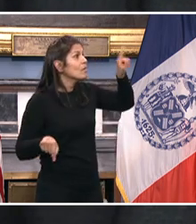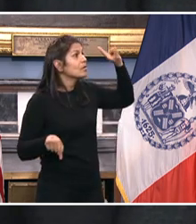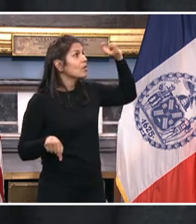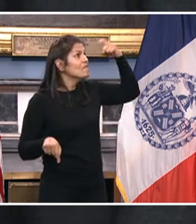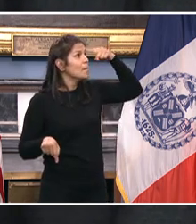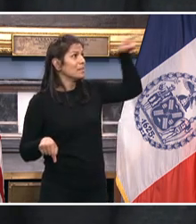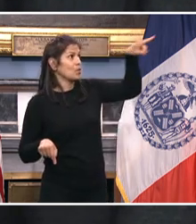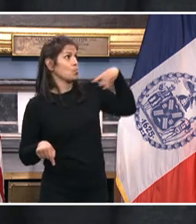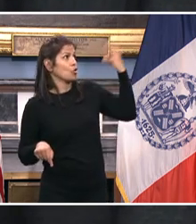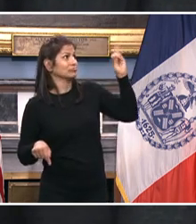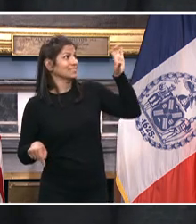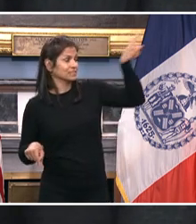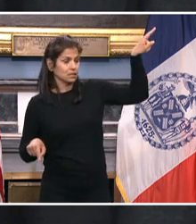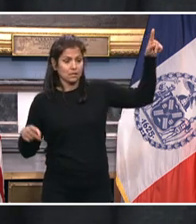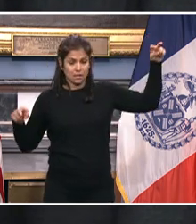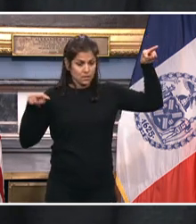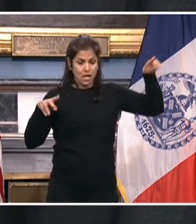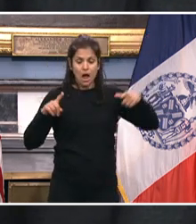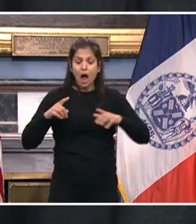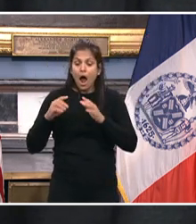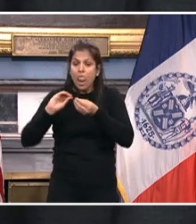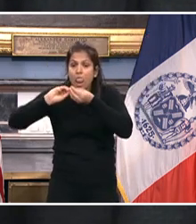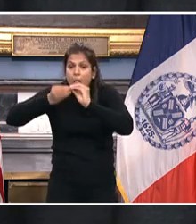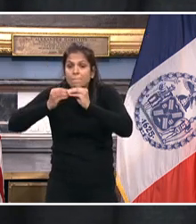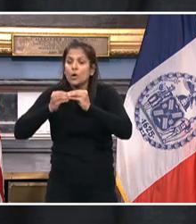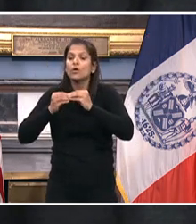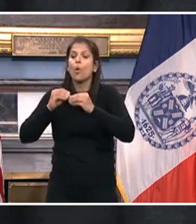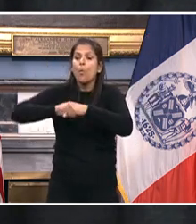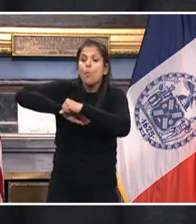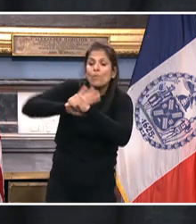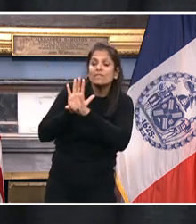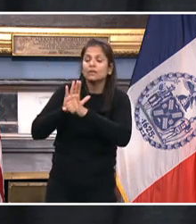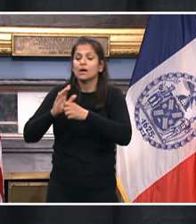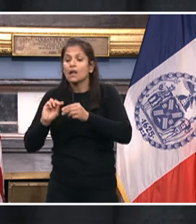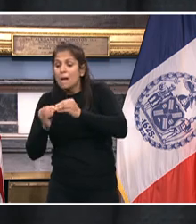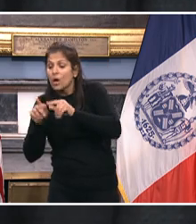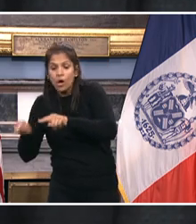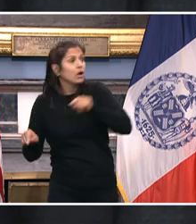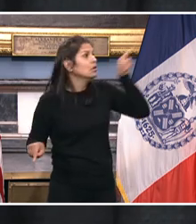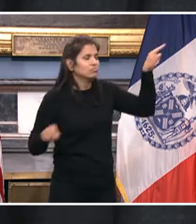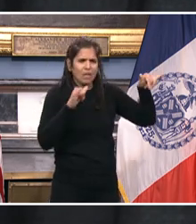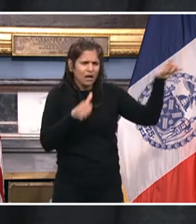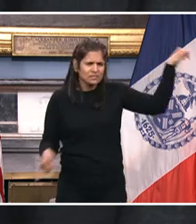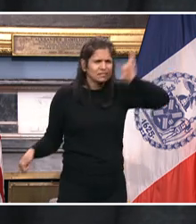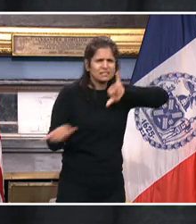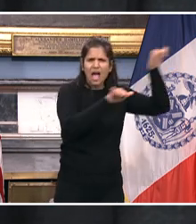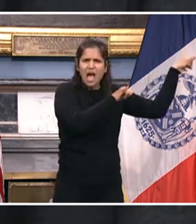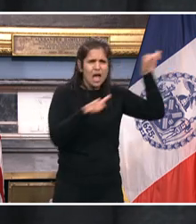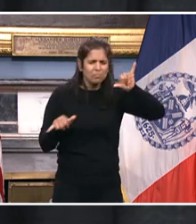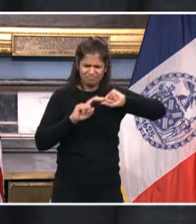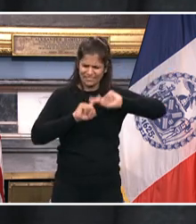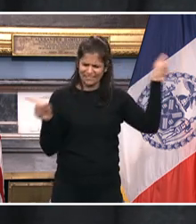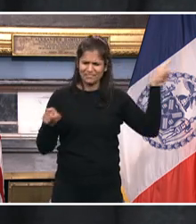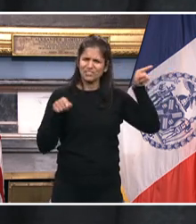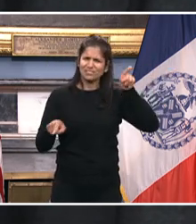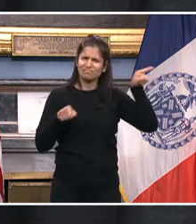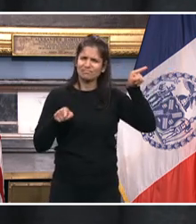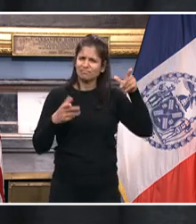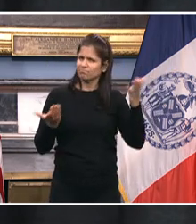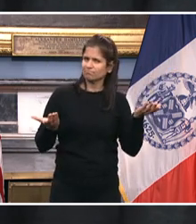And with all due respect to the White House, I think for much of this